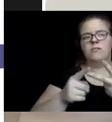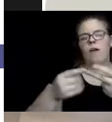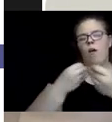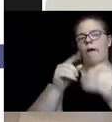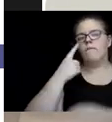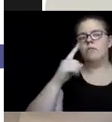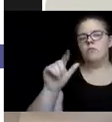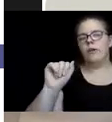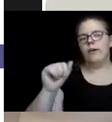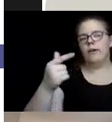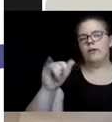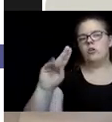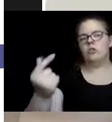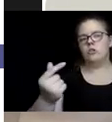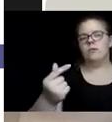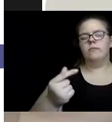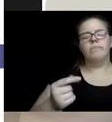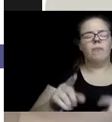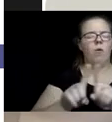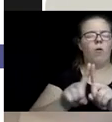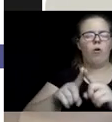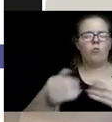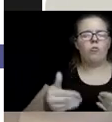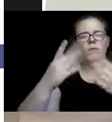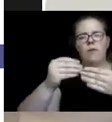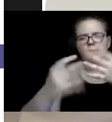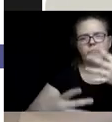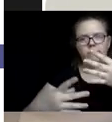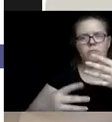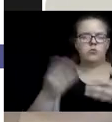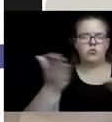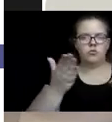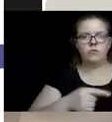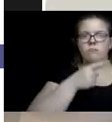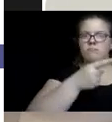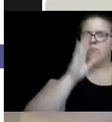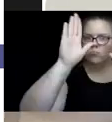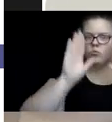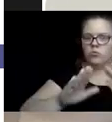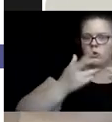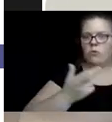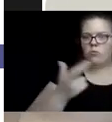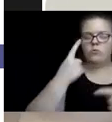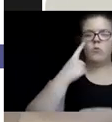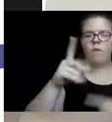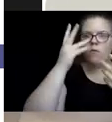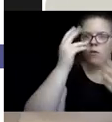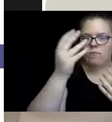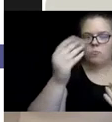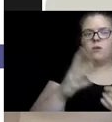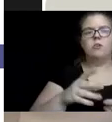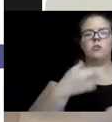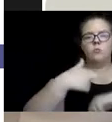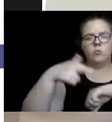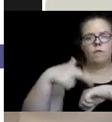Aging, among other services that they also provide. They are a great resource for information and